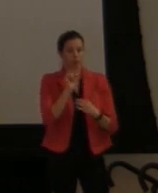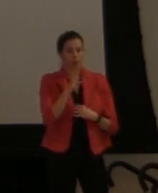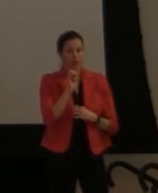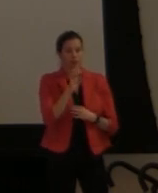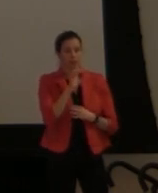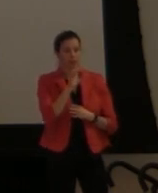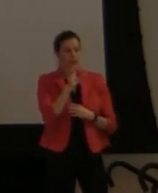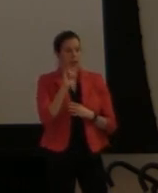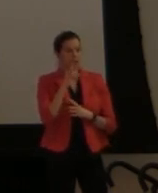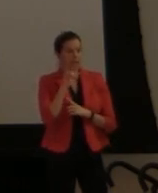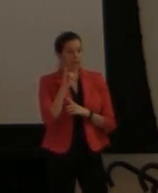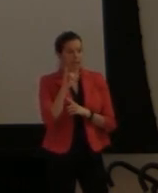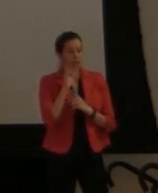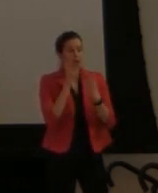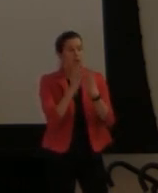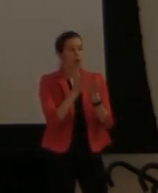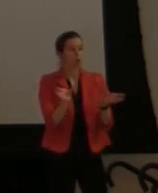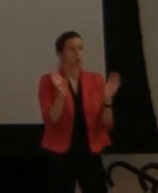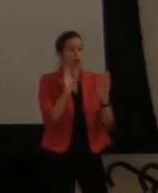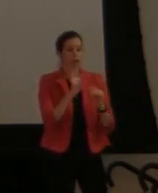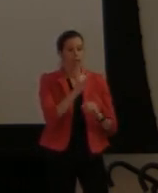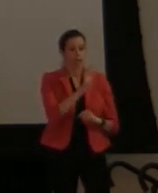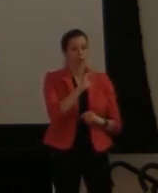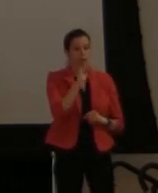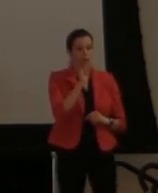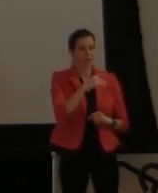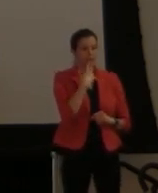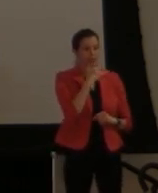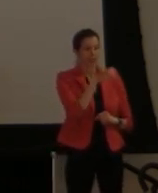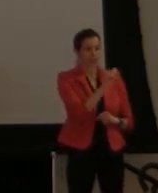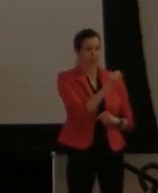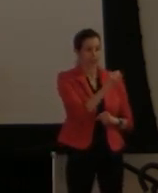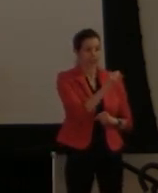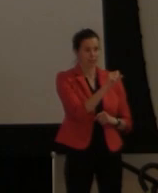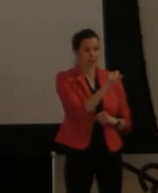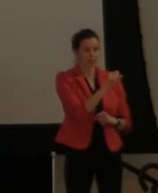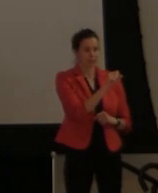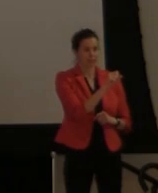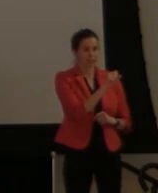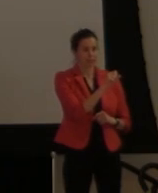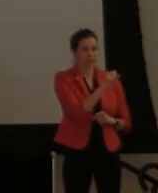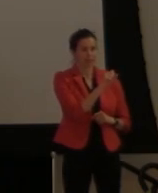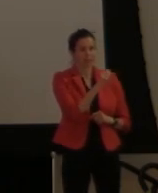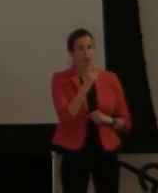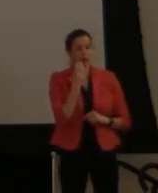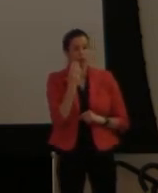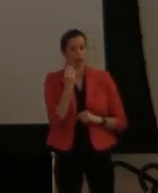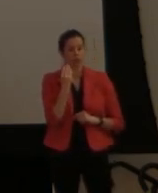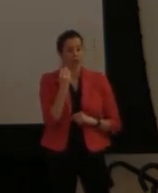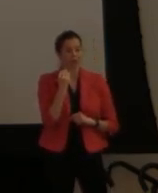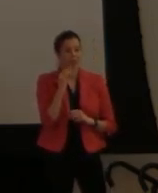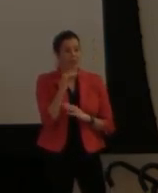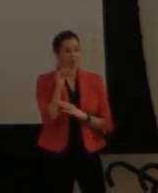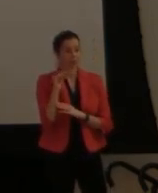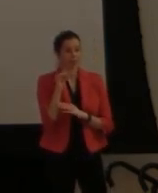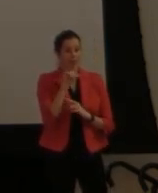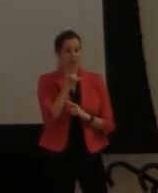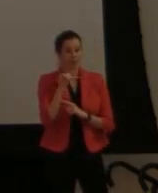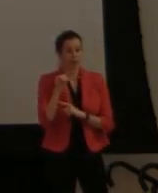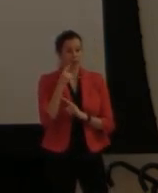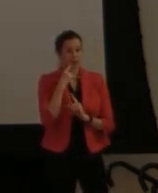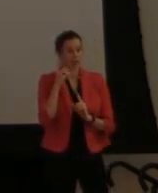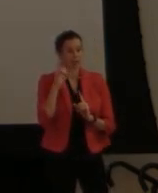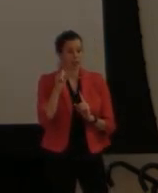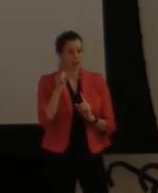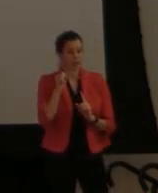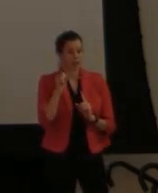ethnicity? Overall, 4% said yes, while 14% of African Americans said